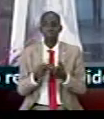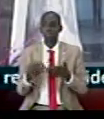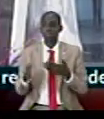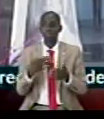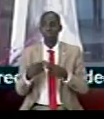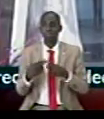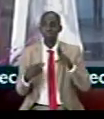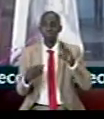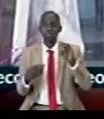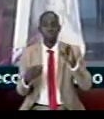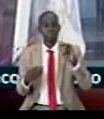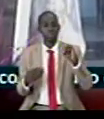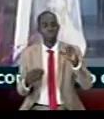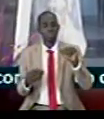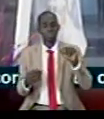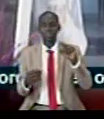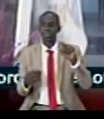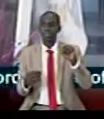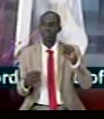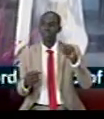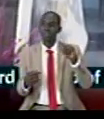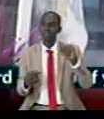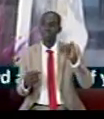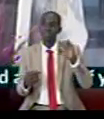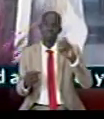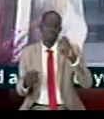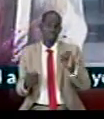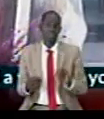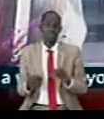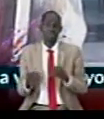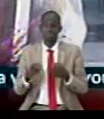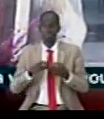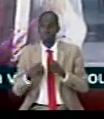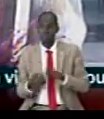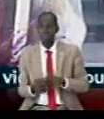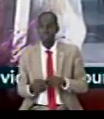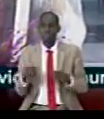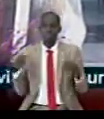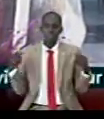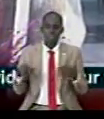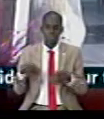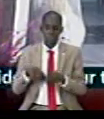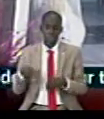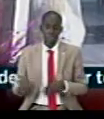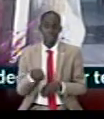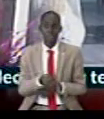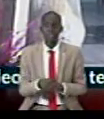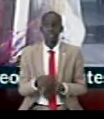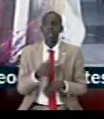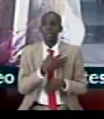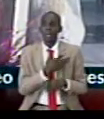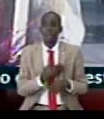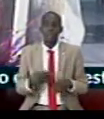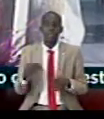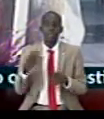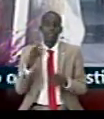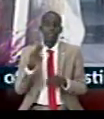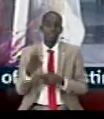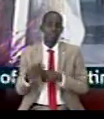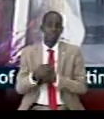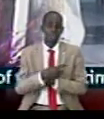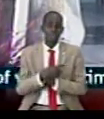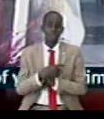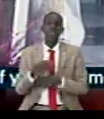will spend like 1 hour, 30 minutes every night. So the second program too, the second day, so I still hold down my